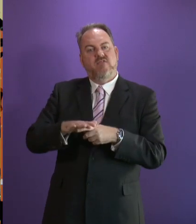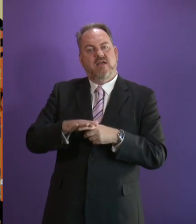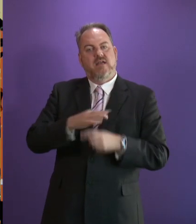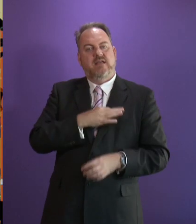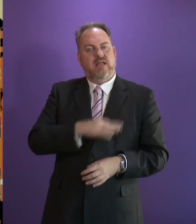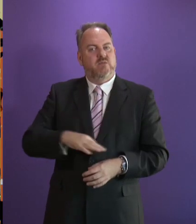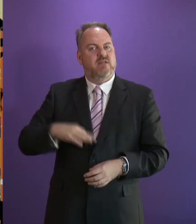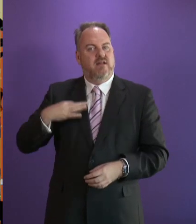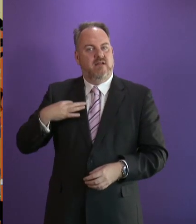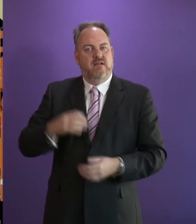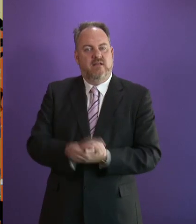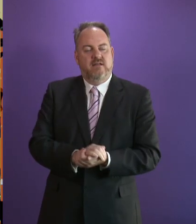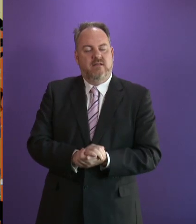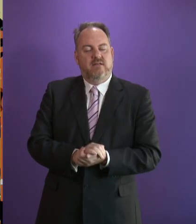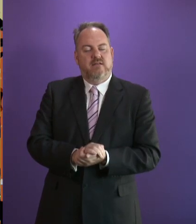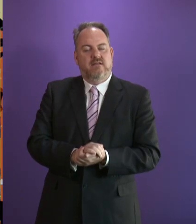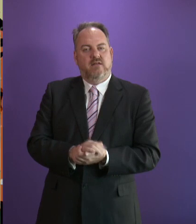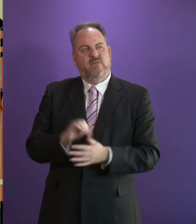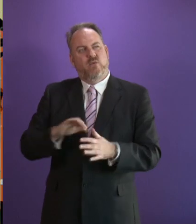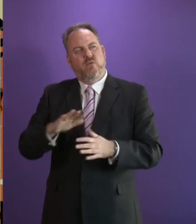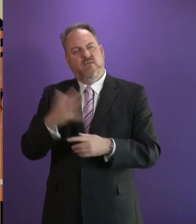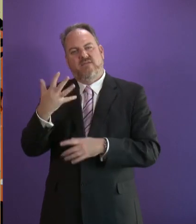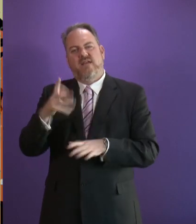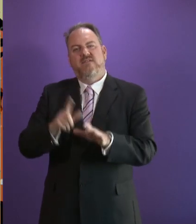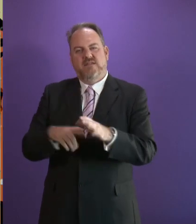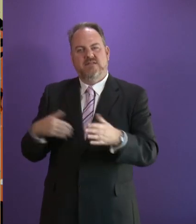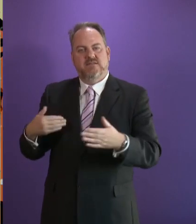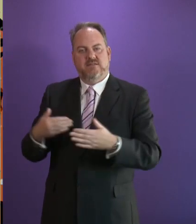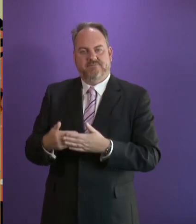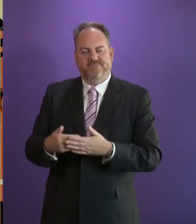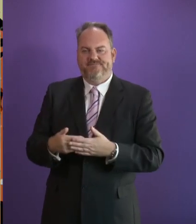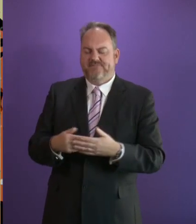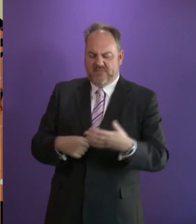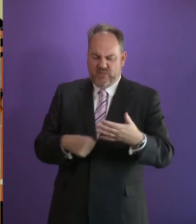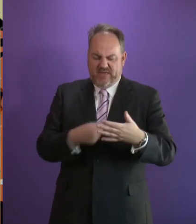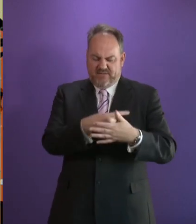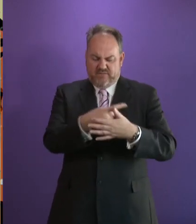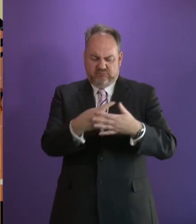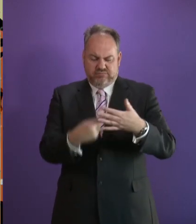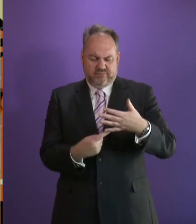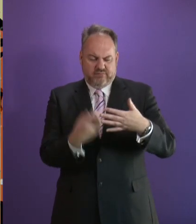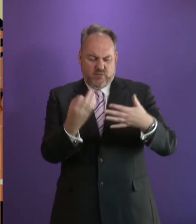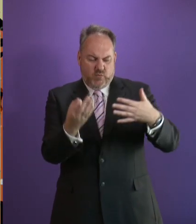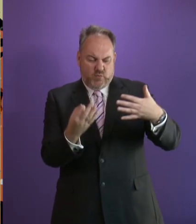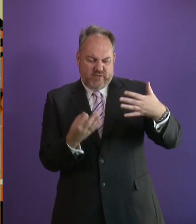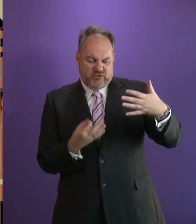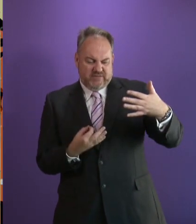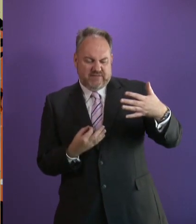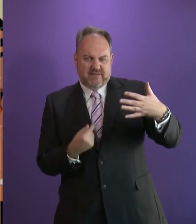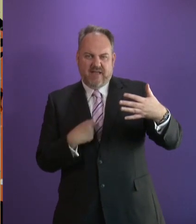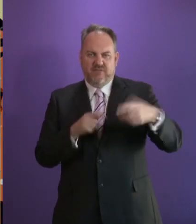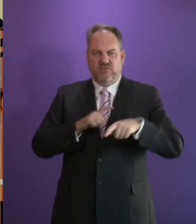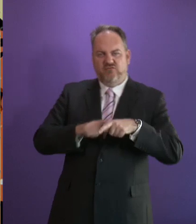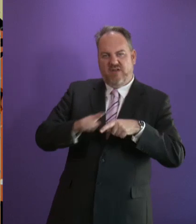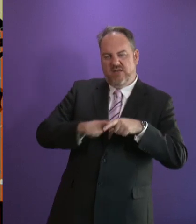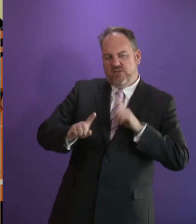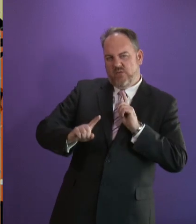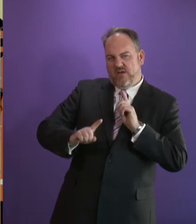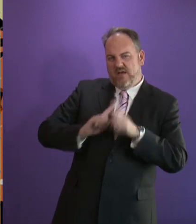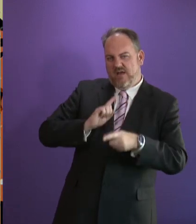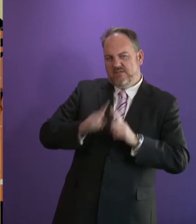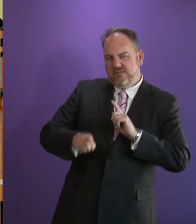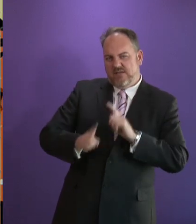And you know, we've been asked a series of questions that we have to try and share our responses with you